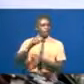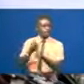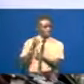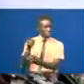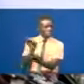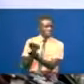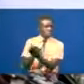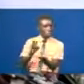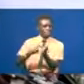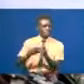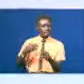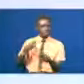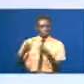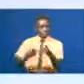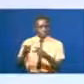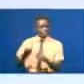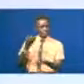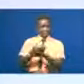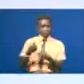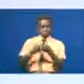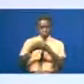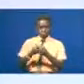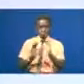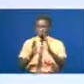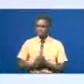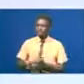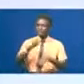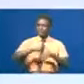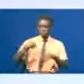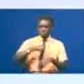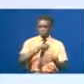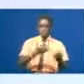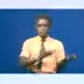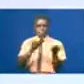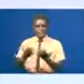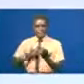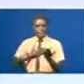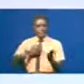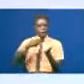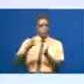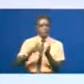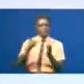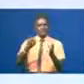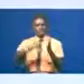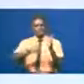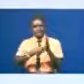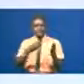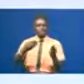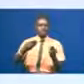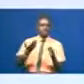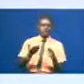bit much. And also the banks, even though you bring your credit history and you bring your the